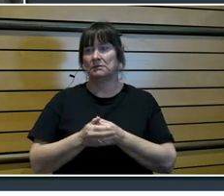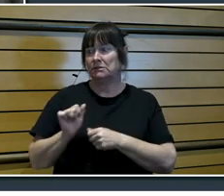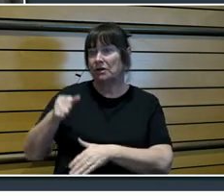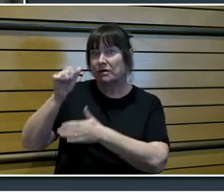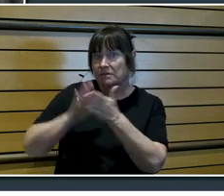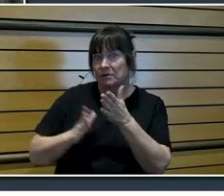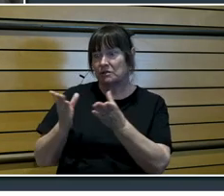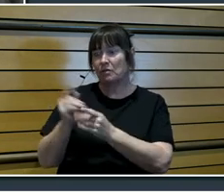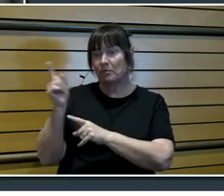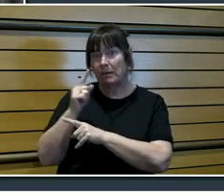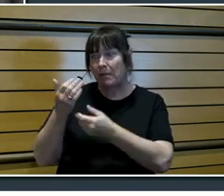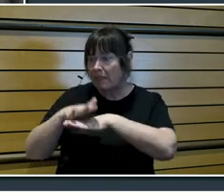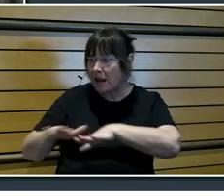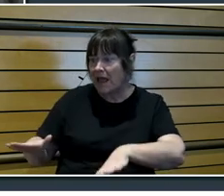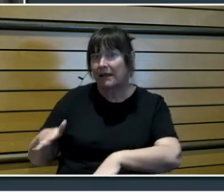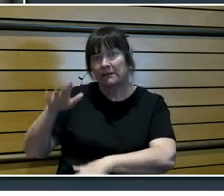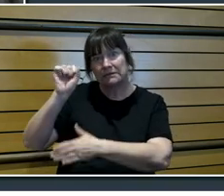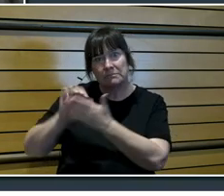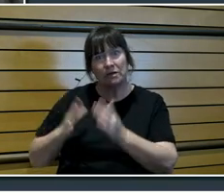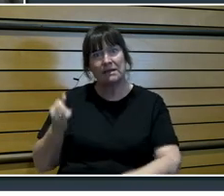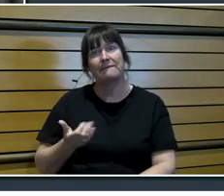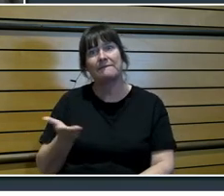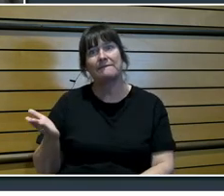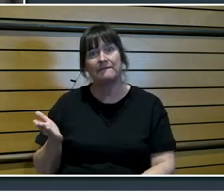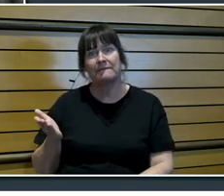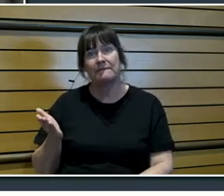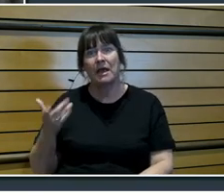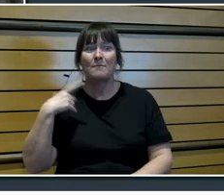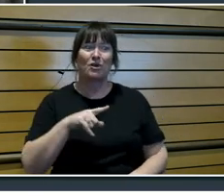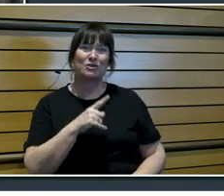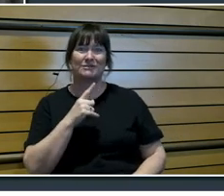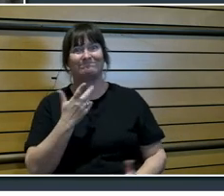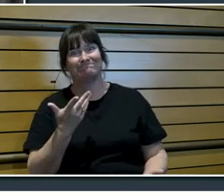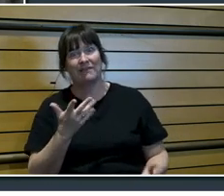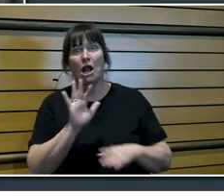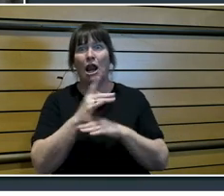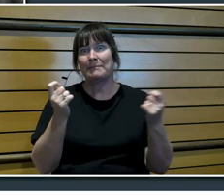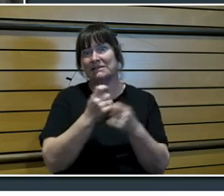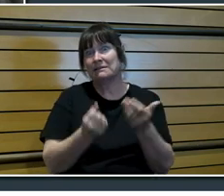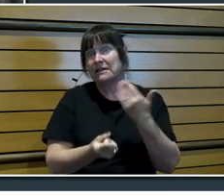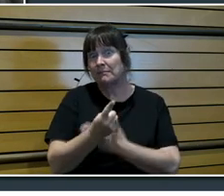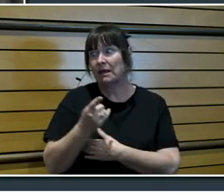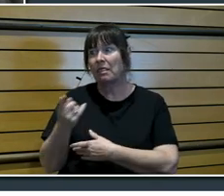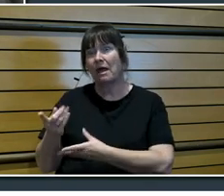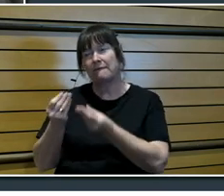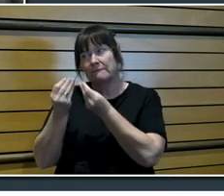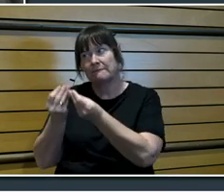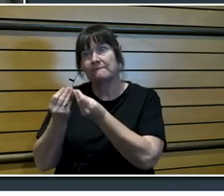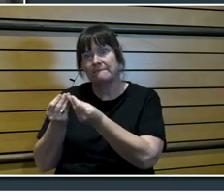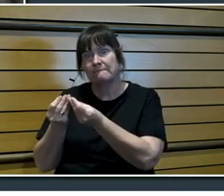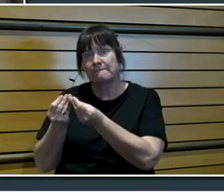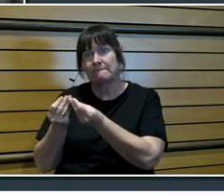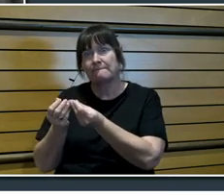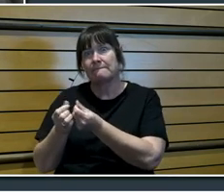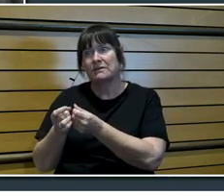with the whenua, and in this time of climate change, it's not a nice add-on,